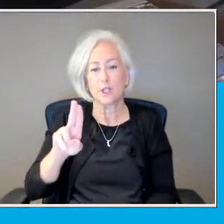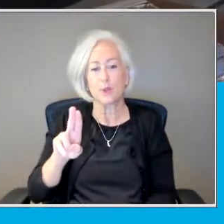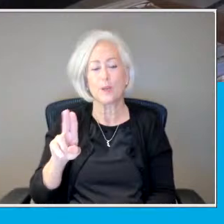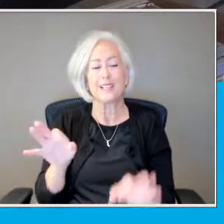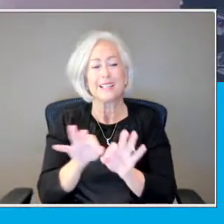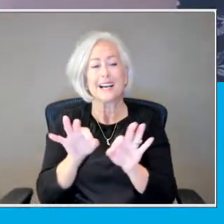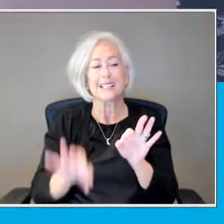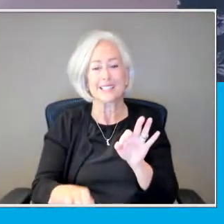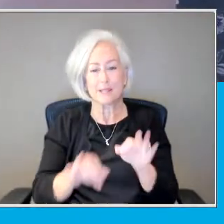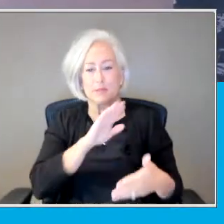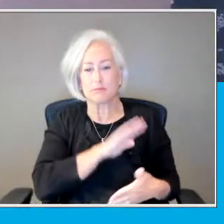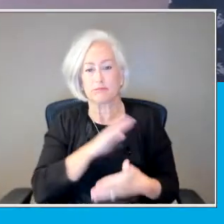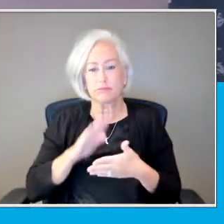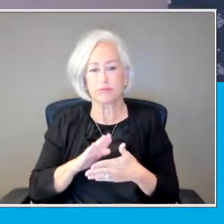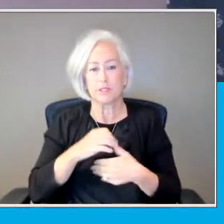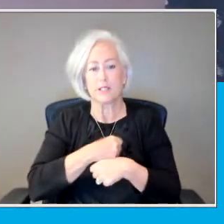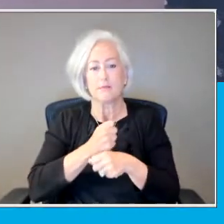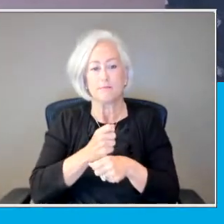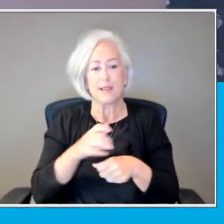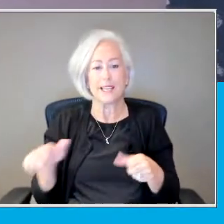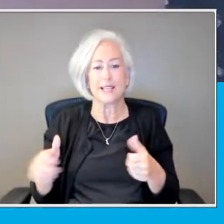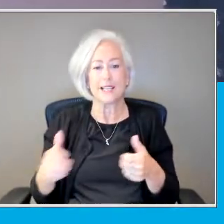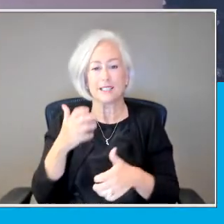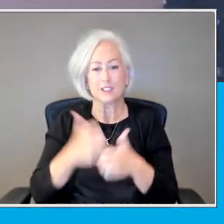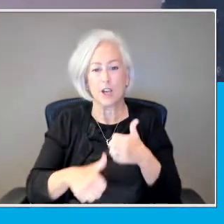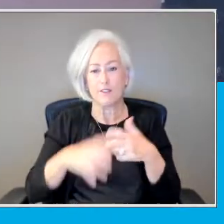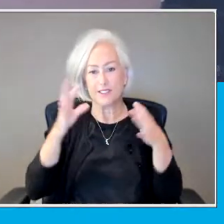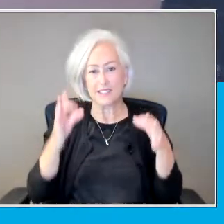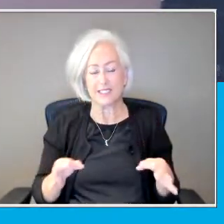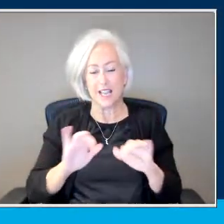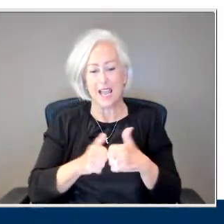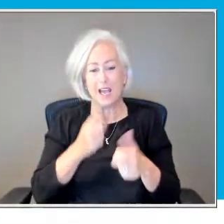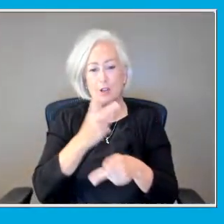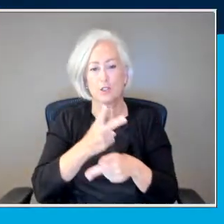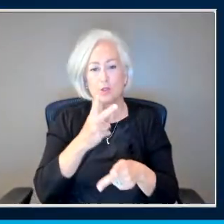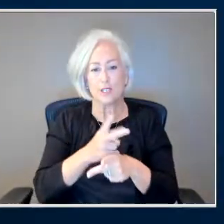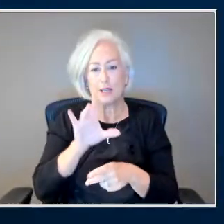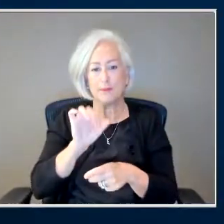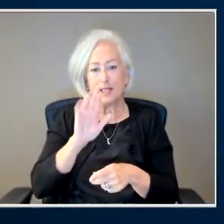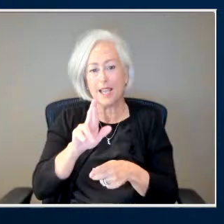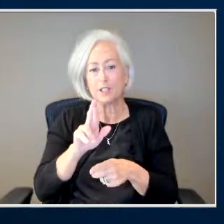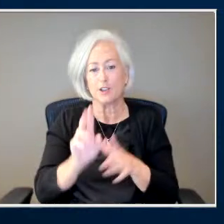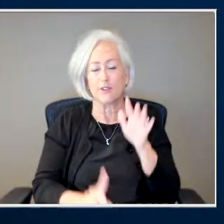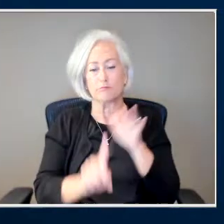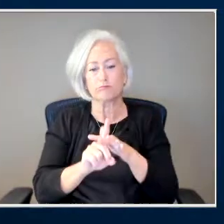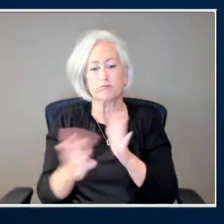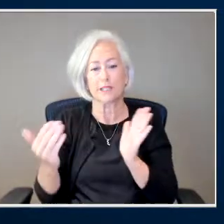to tough decisions, including how to keep the cancer from coming back. Friday at 8.